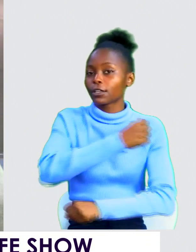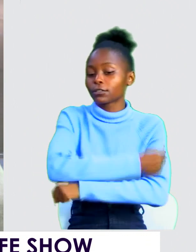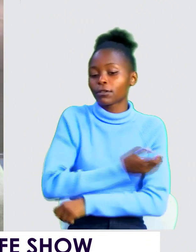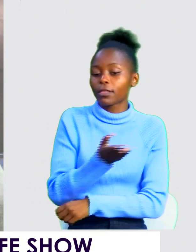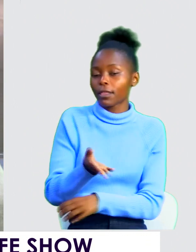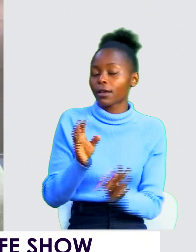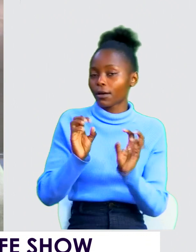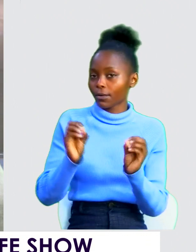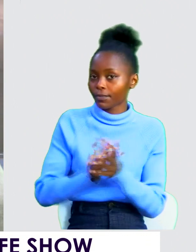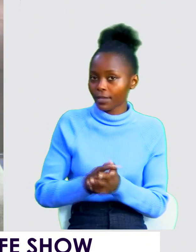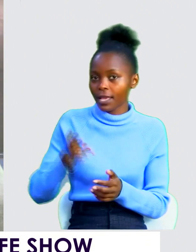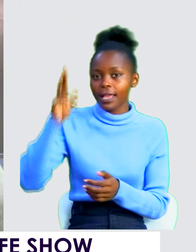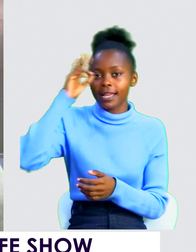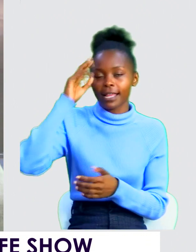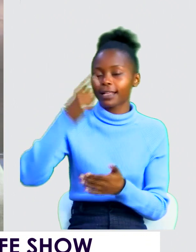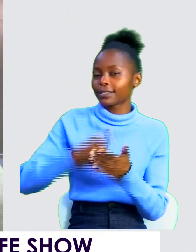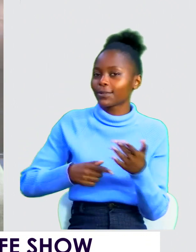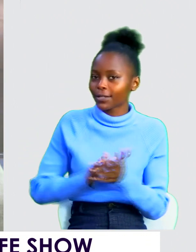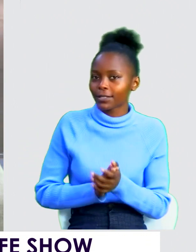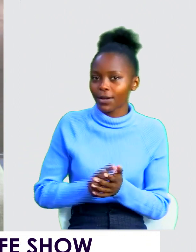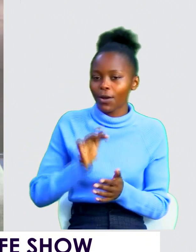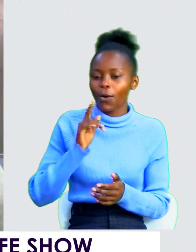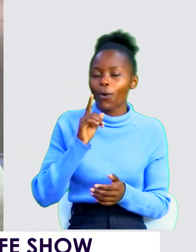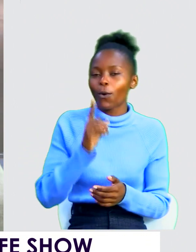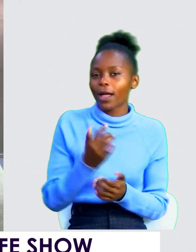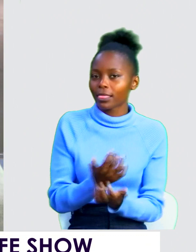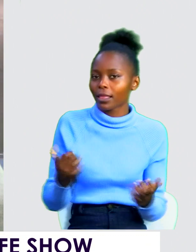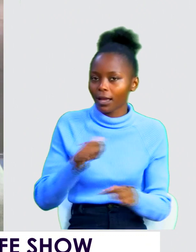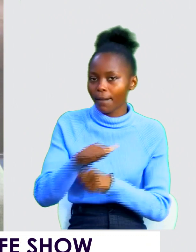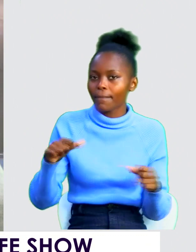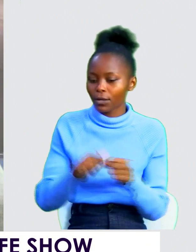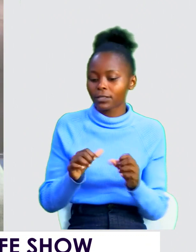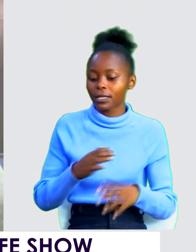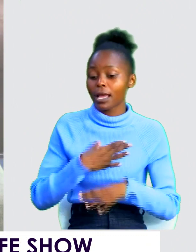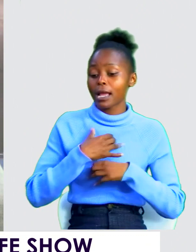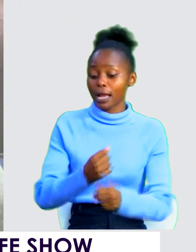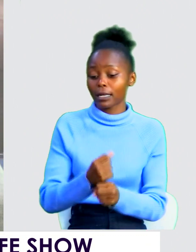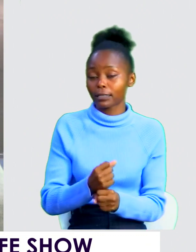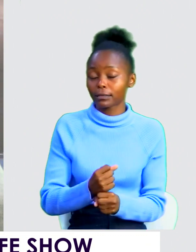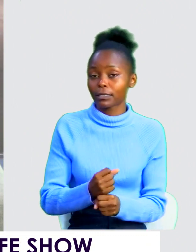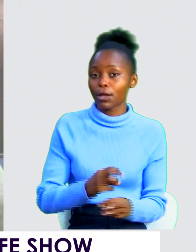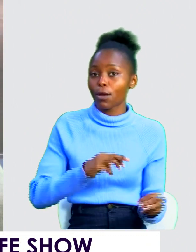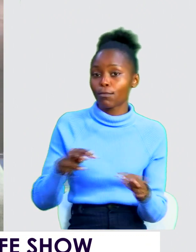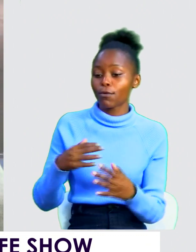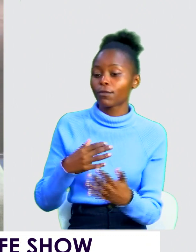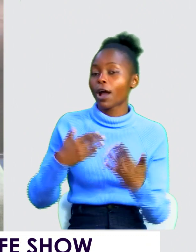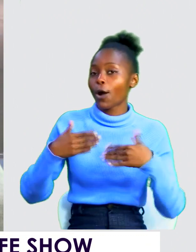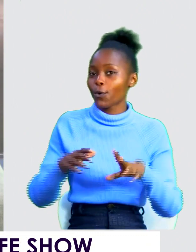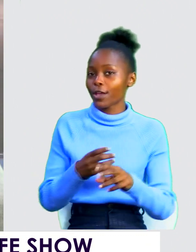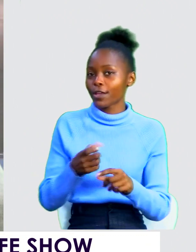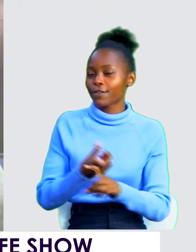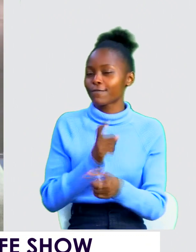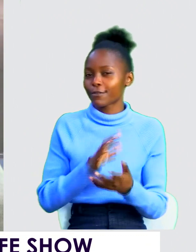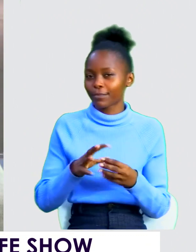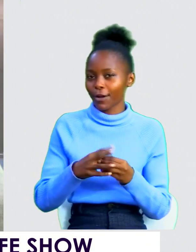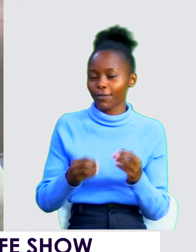then they realized that one virtue of courage is to run away from comfort. Did you realize